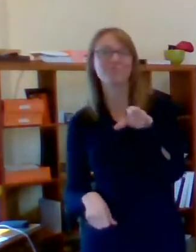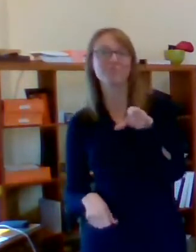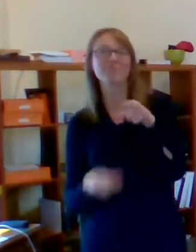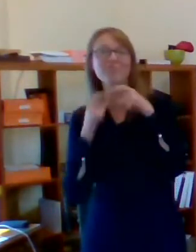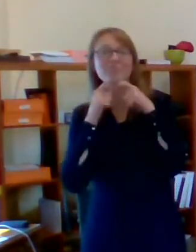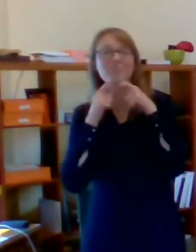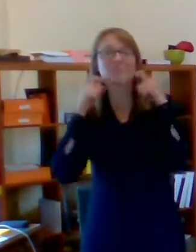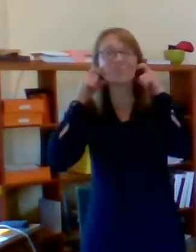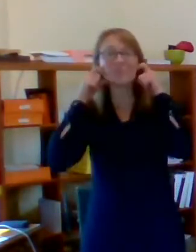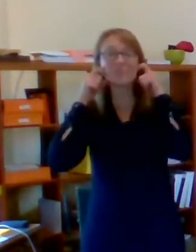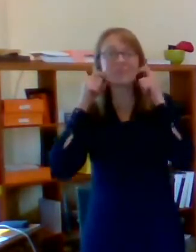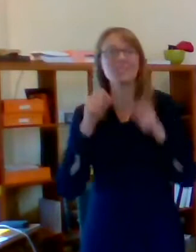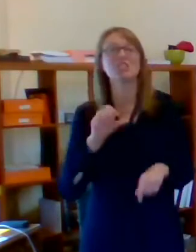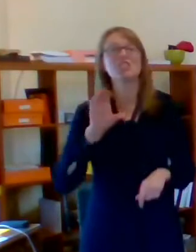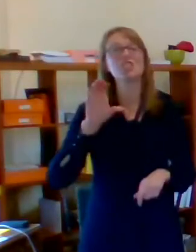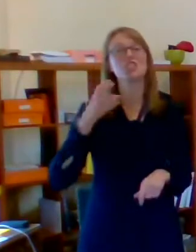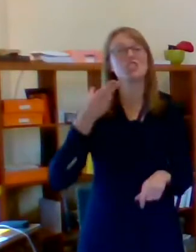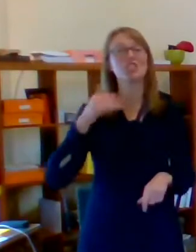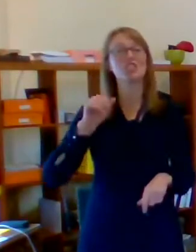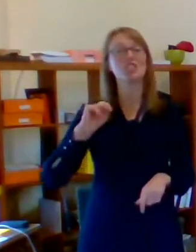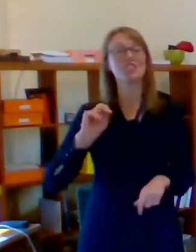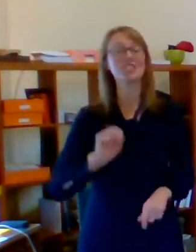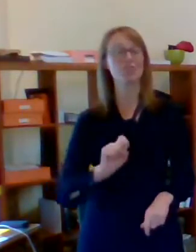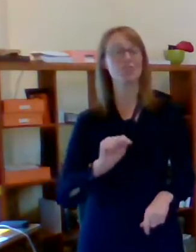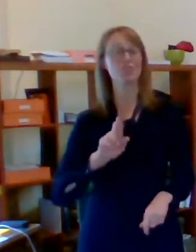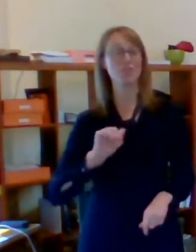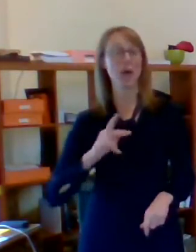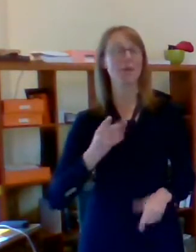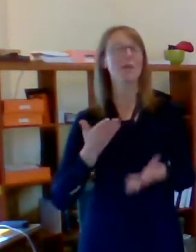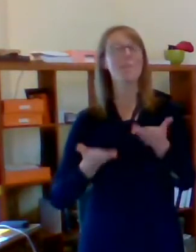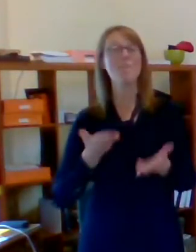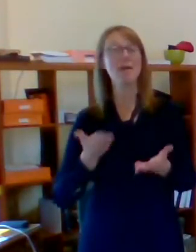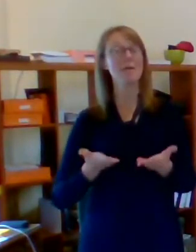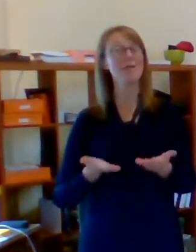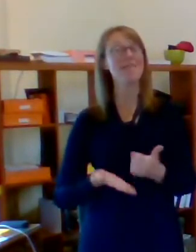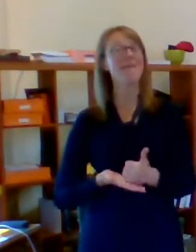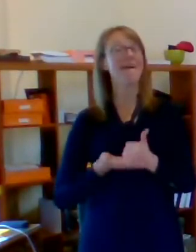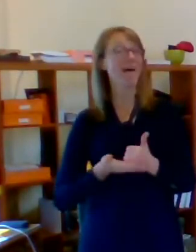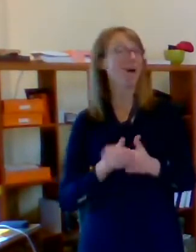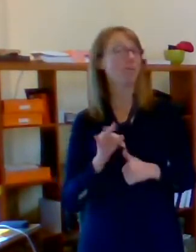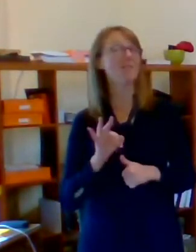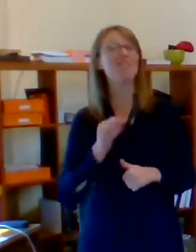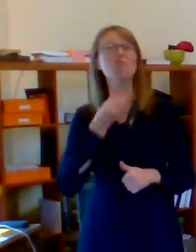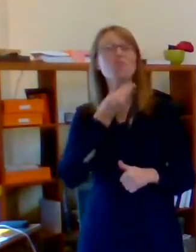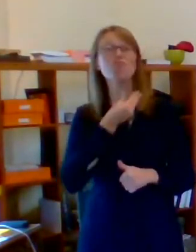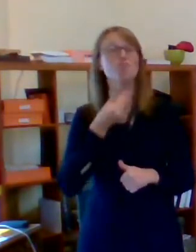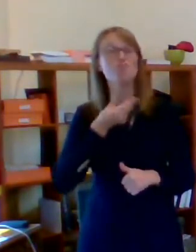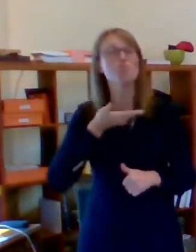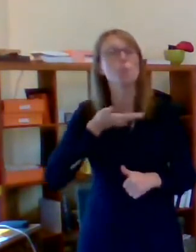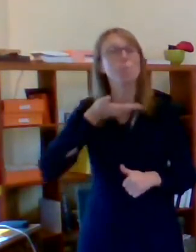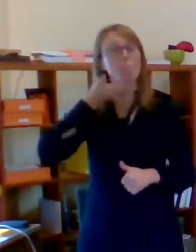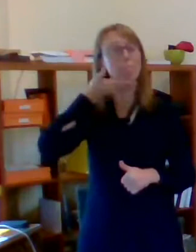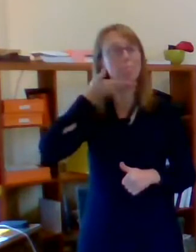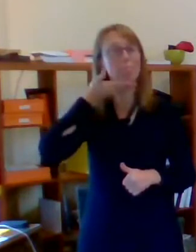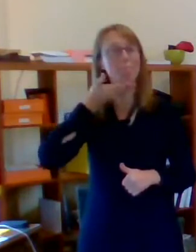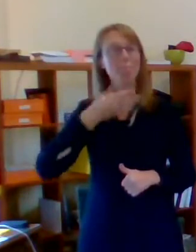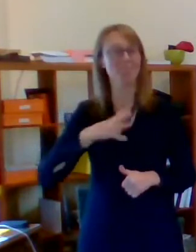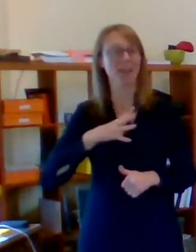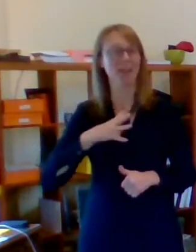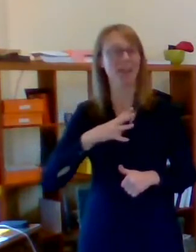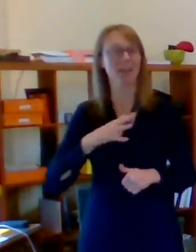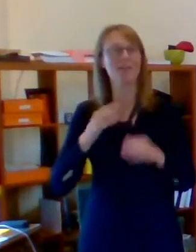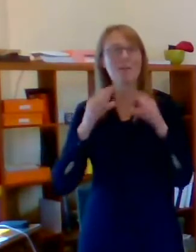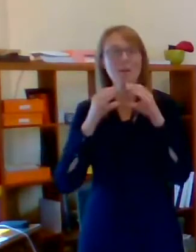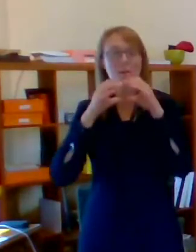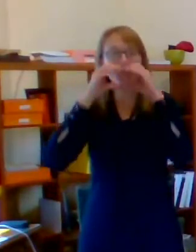not sure. It might help with that double chin, but that's not doing you any good. This isn't doing you much good either because your